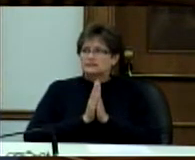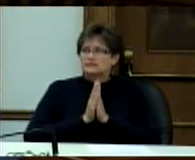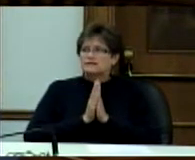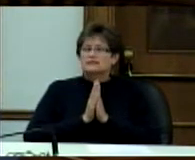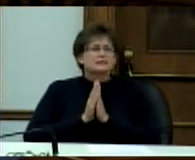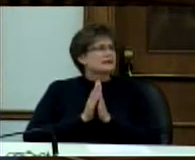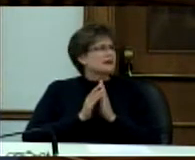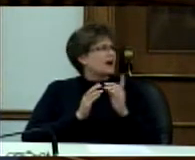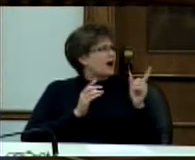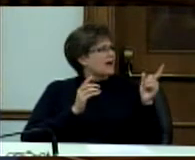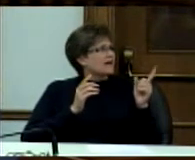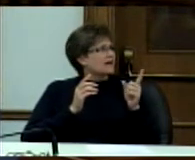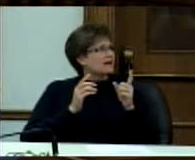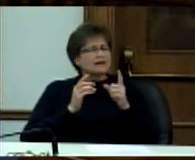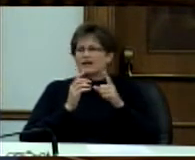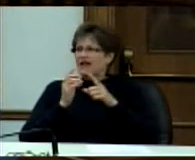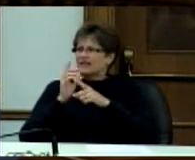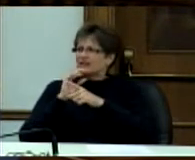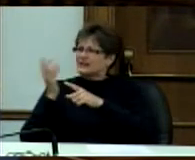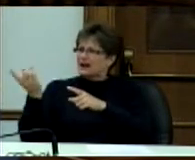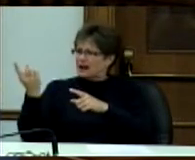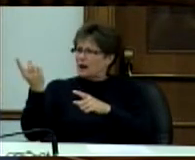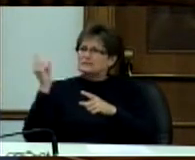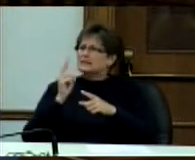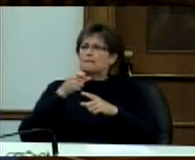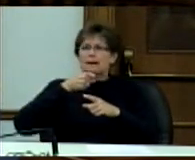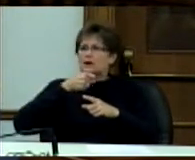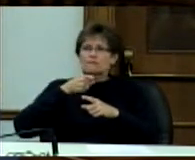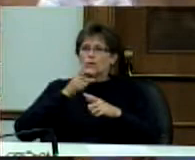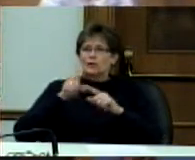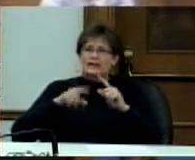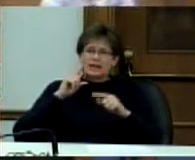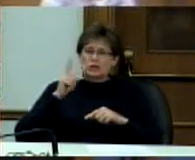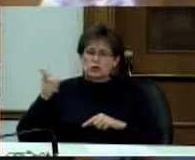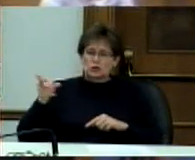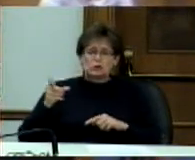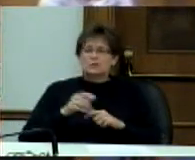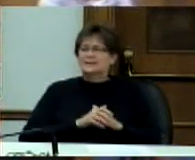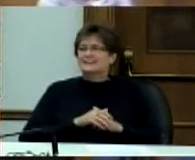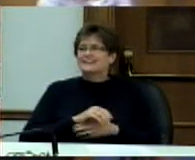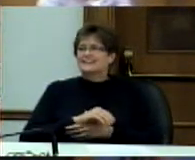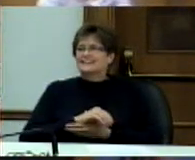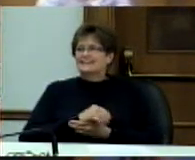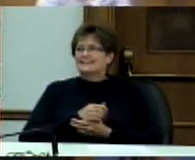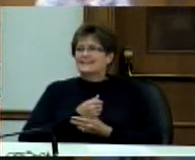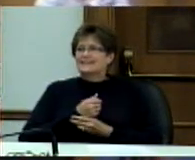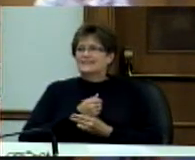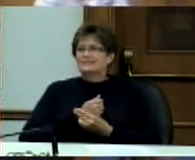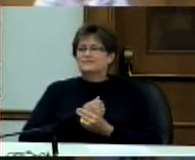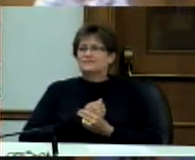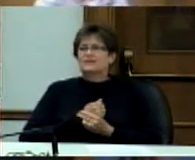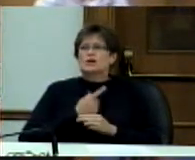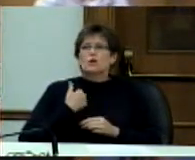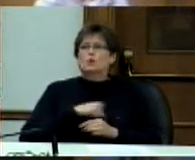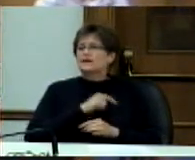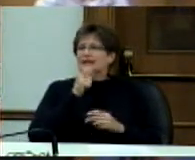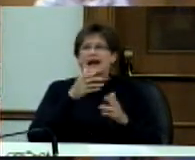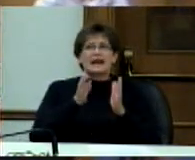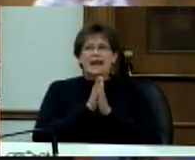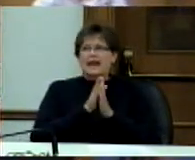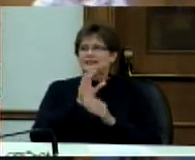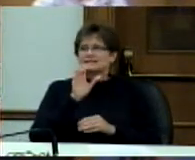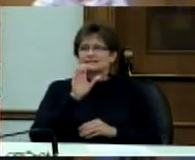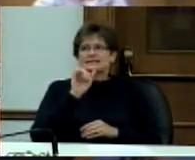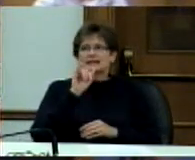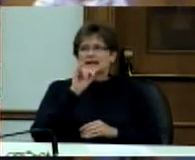However, Do you want her to, I'm Go sorry, ahead. Yeah. Can you come to the podium? I'm sorry. The microphone. We did